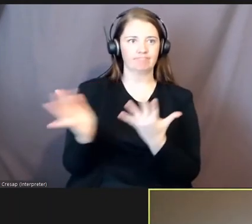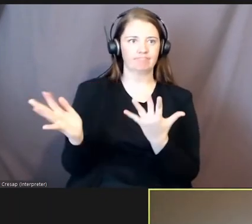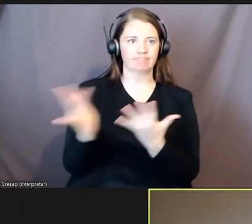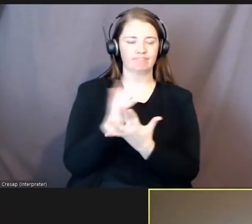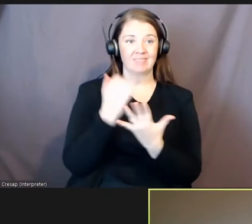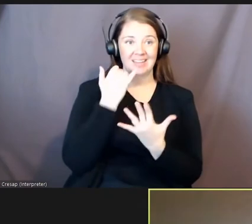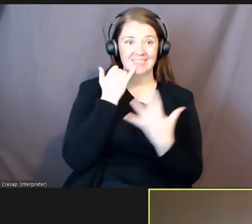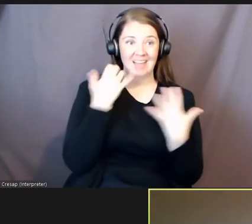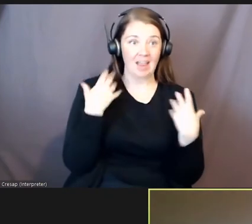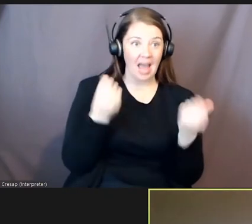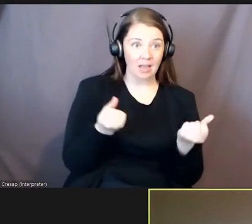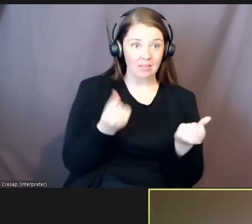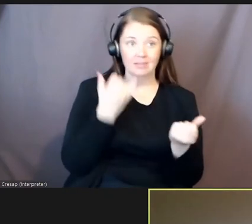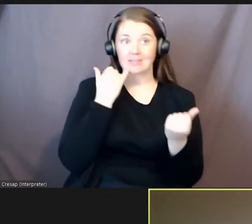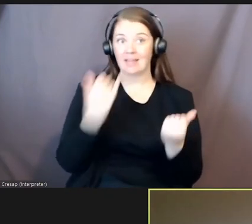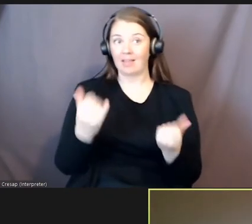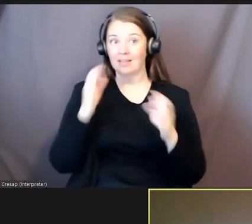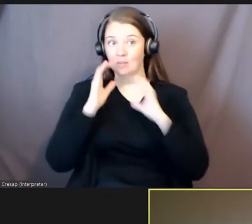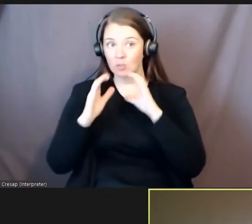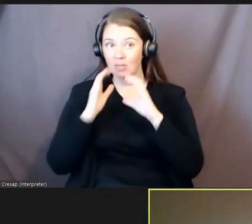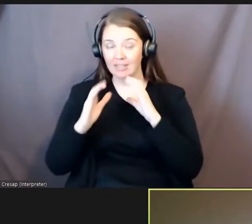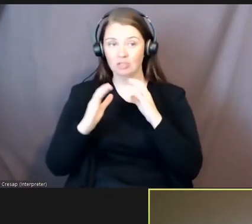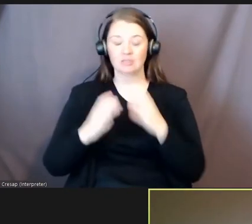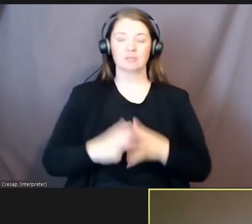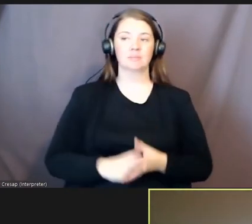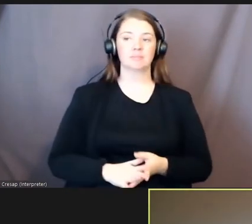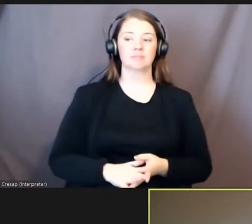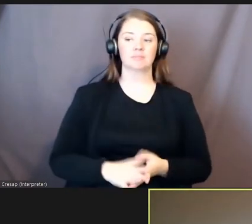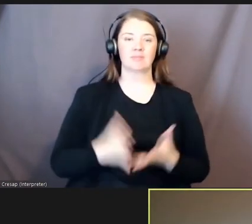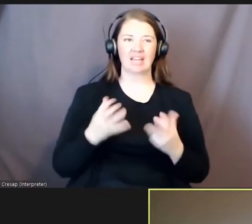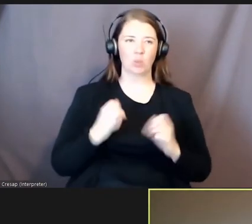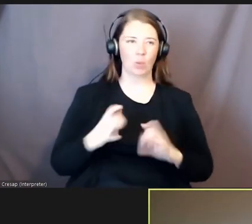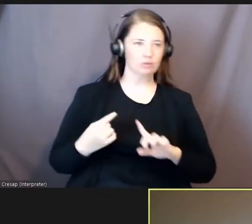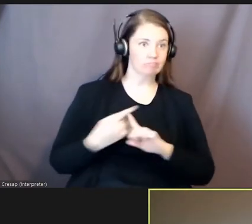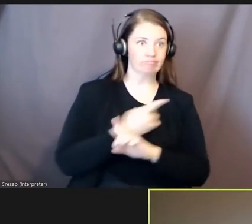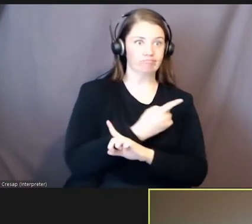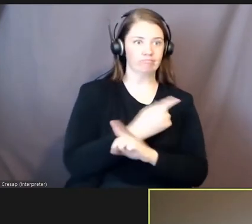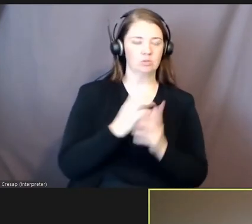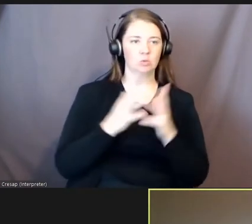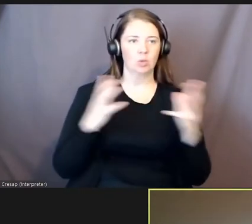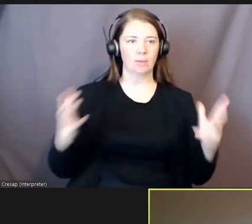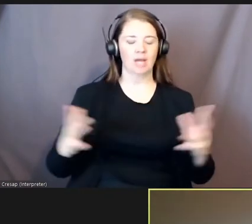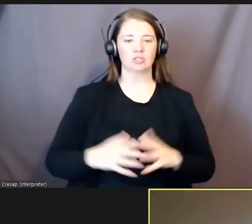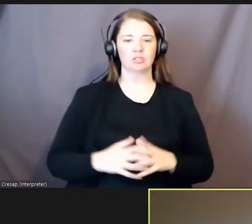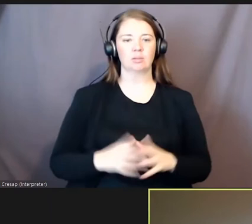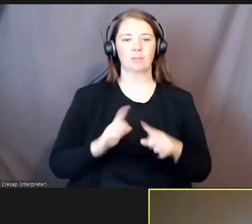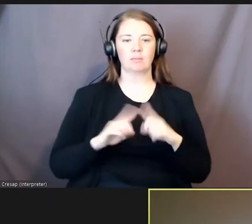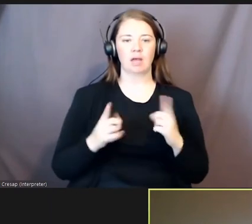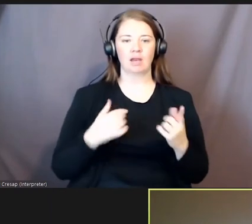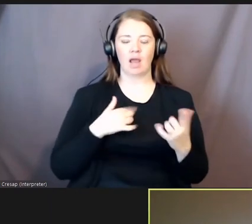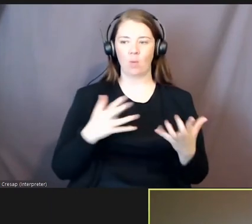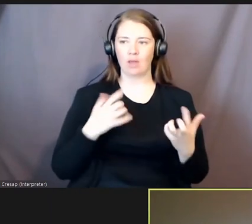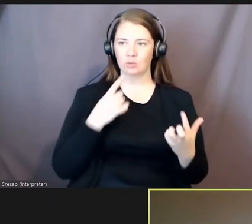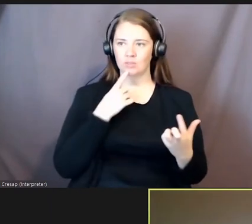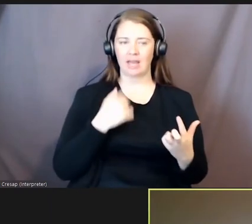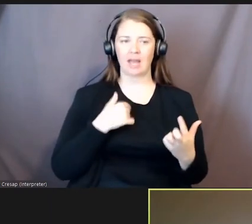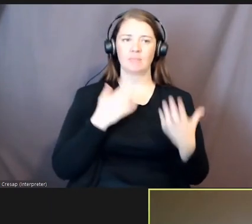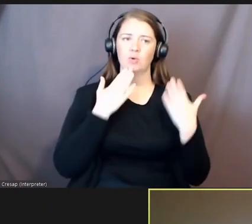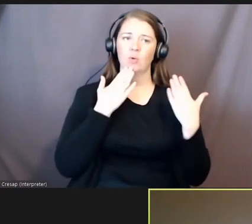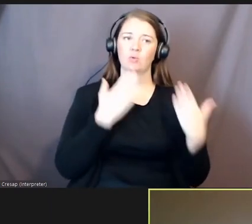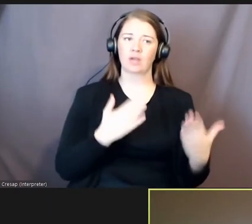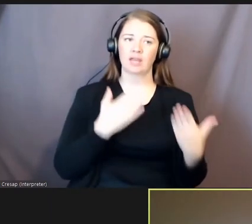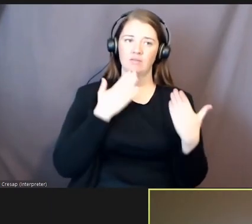and telecommunications services. So I don't want to sidetrack too much from the panel other than to say how grateful I